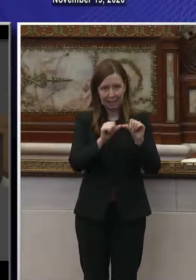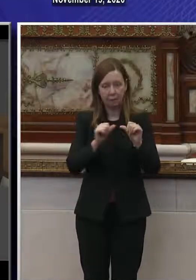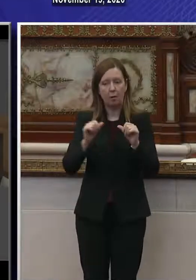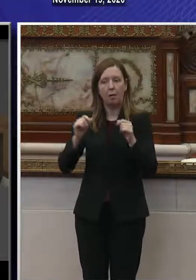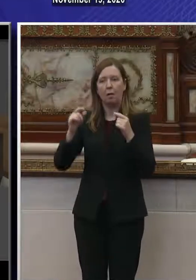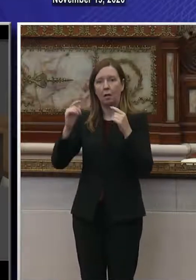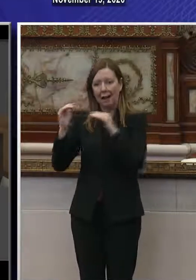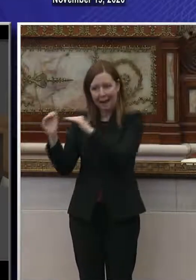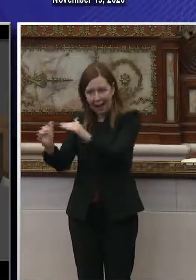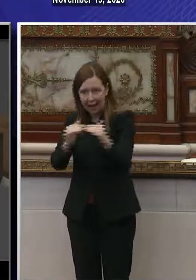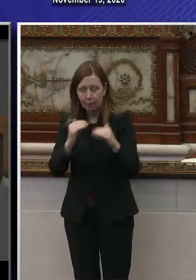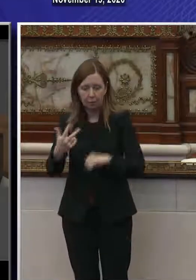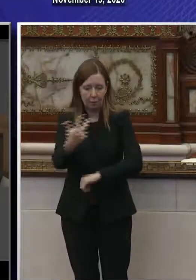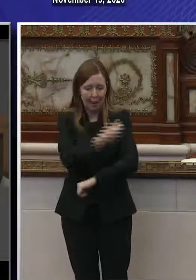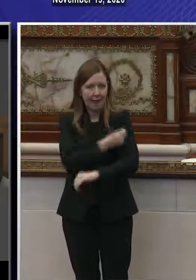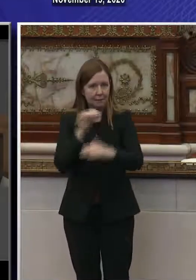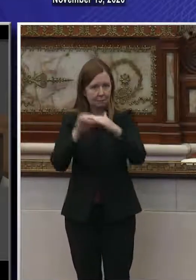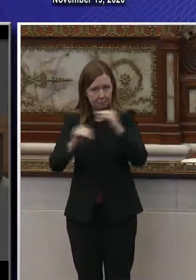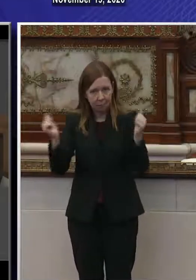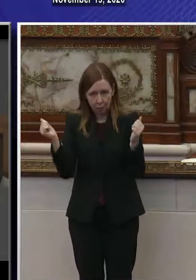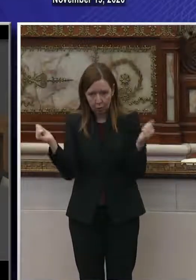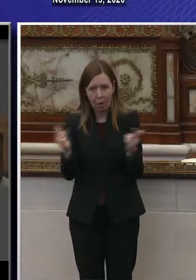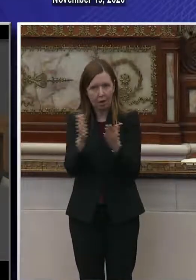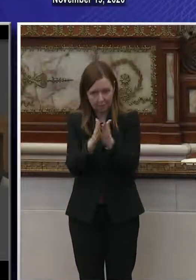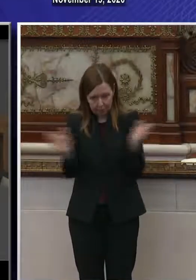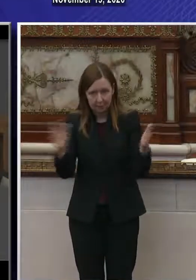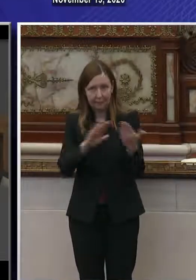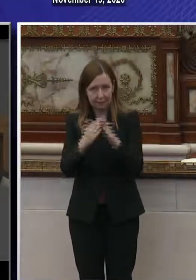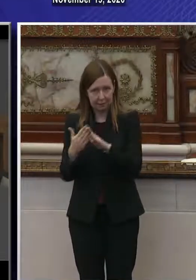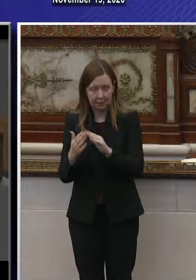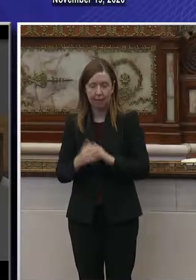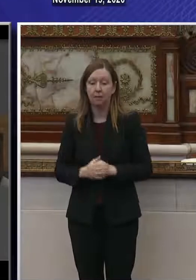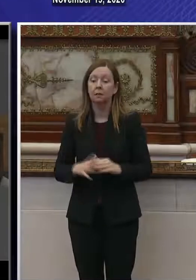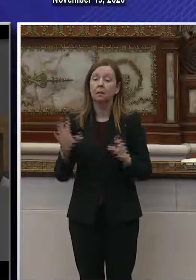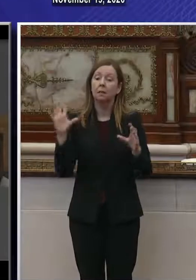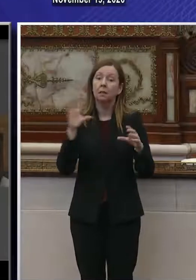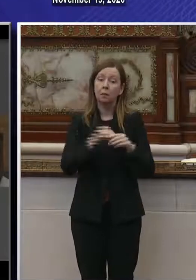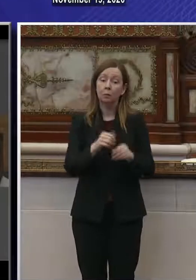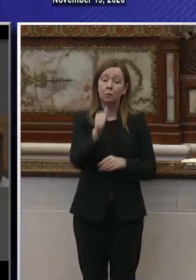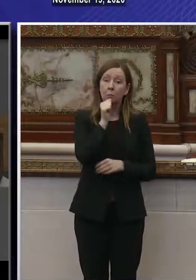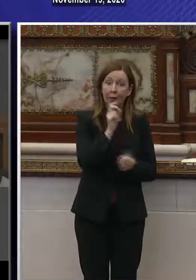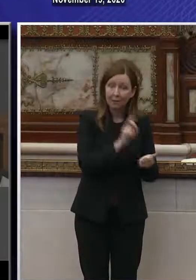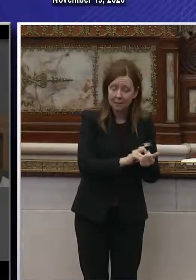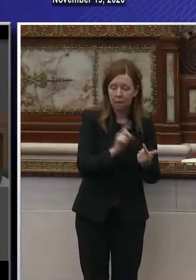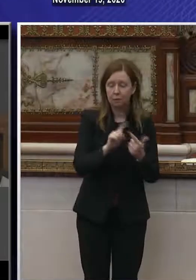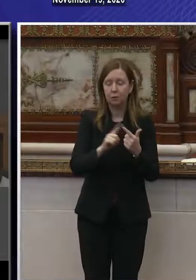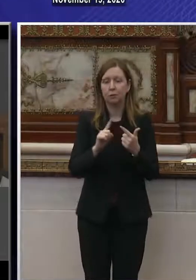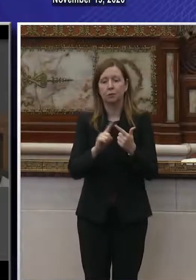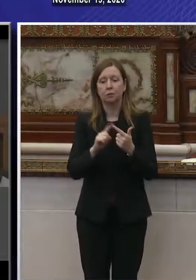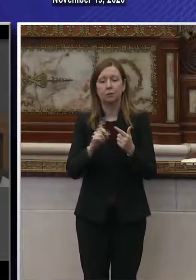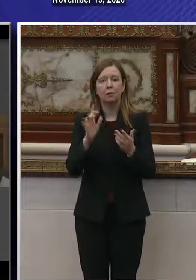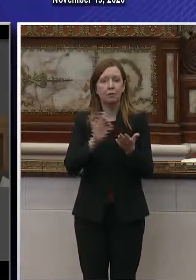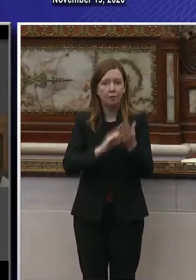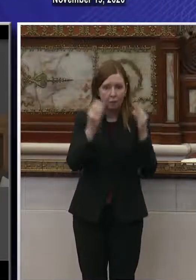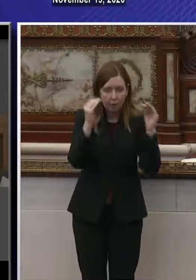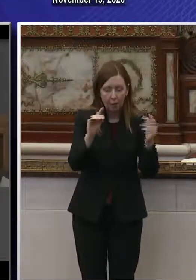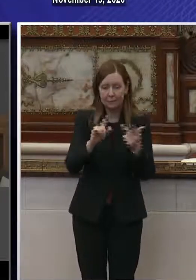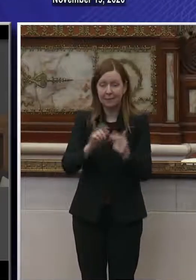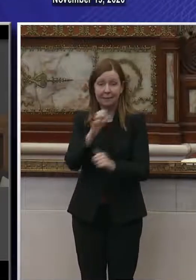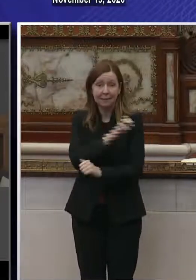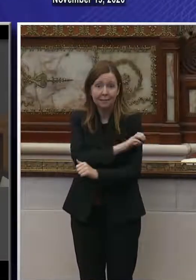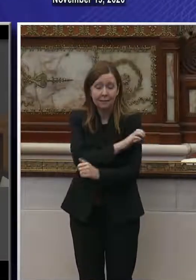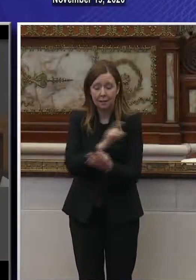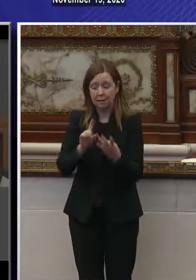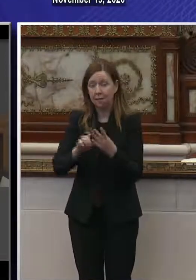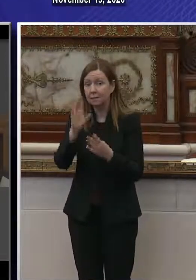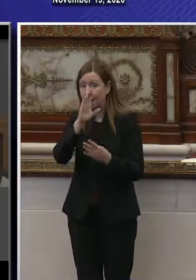vaccine access across the city. The network will include private healthcare providers, pharmacies, clinics, hospitals,